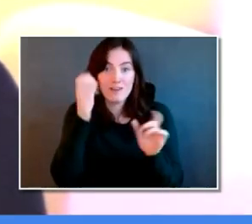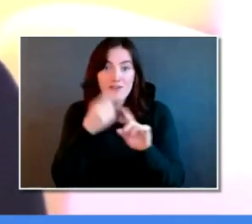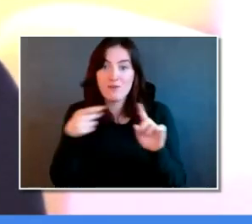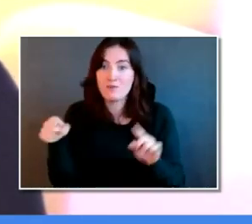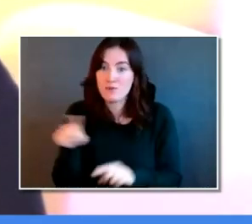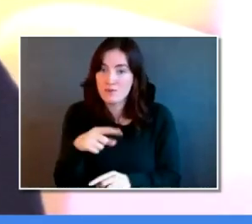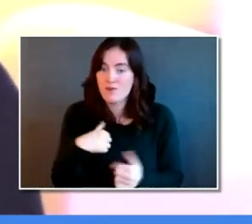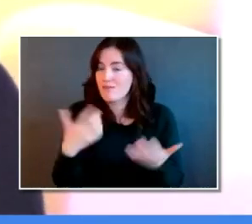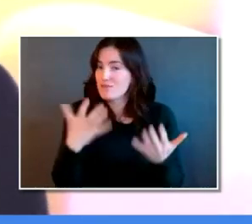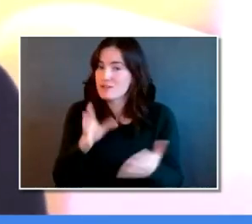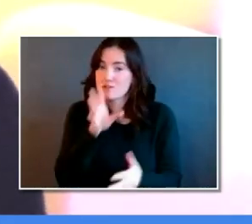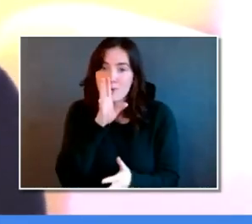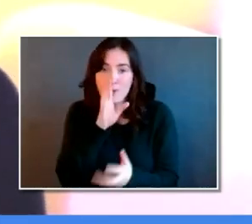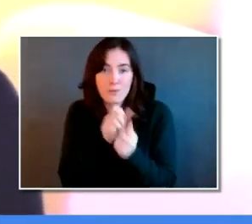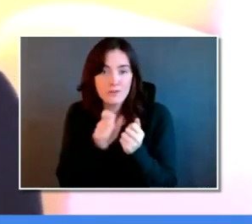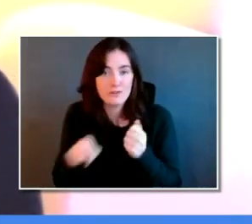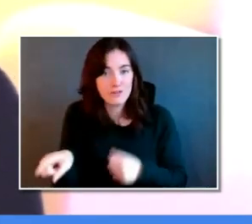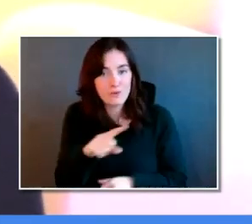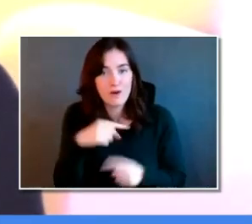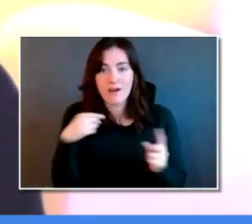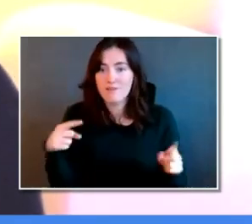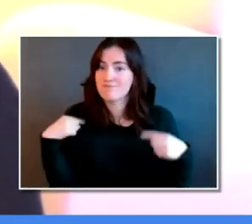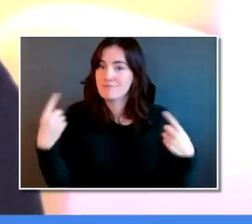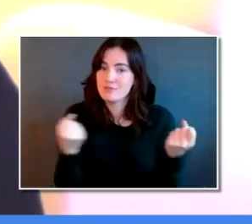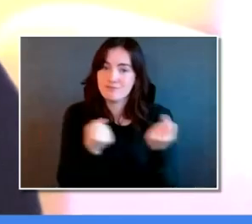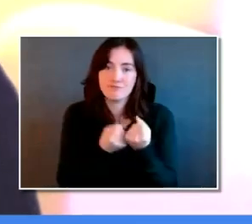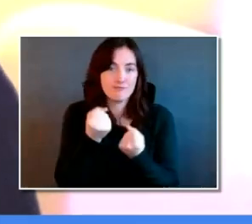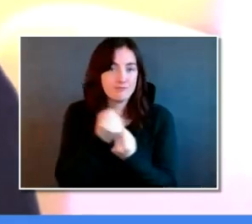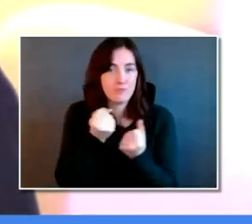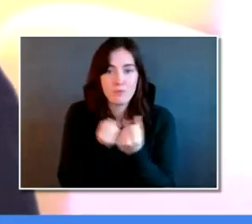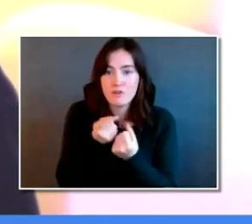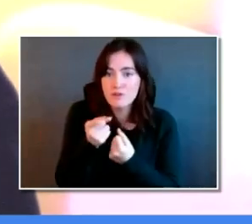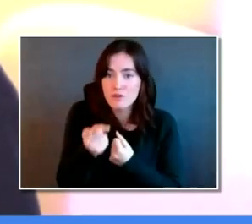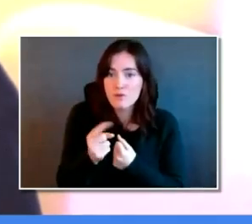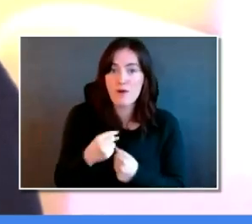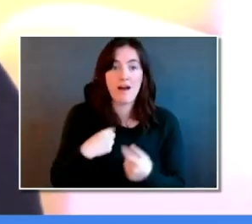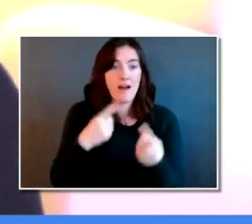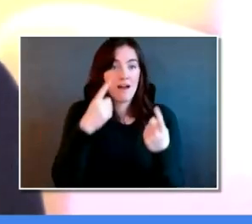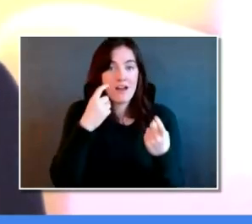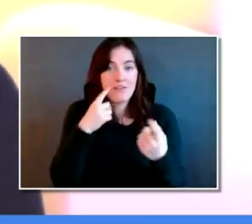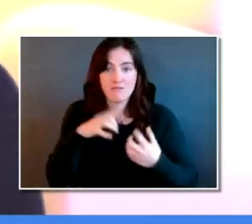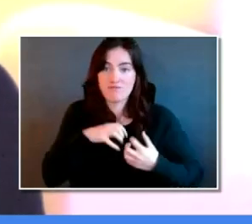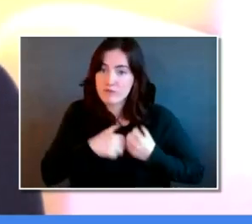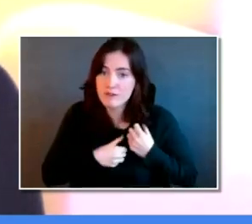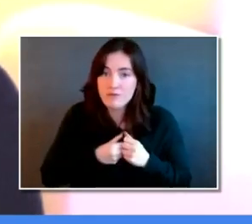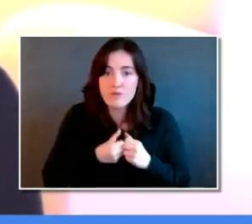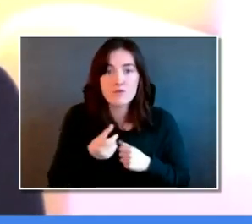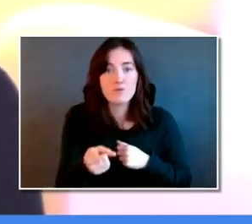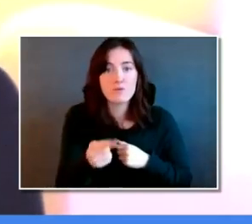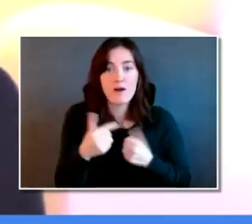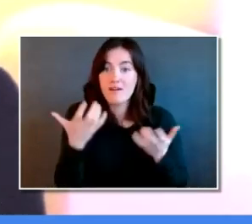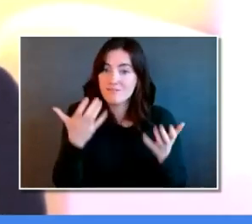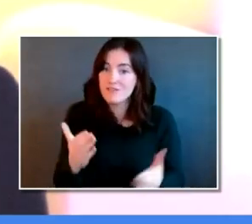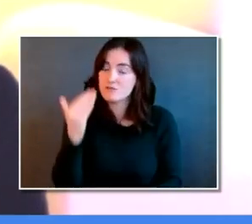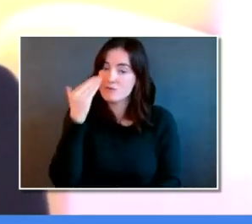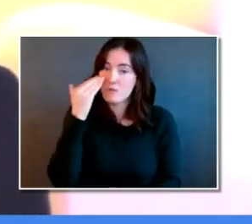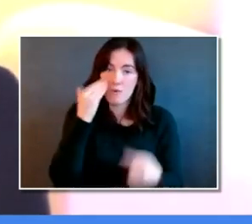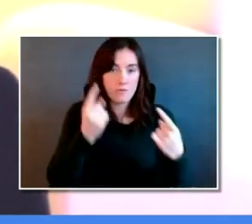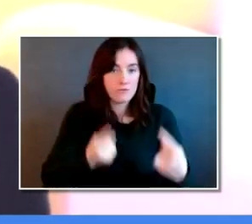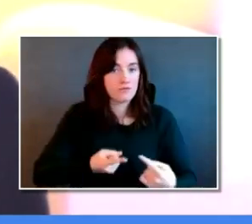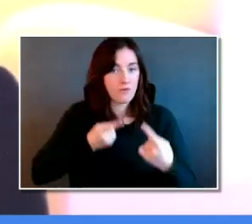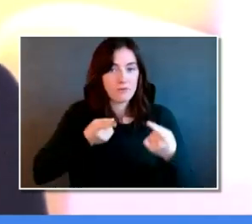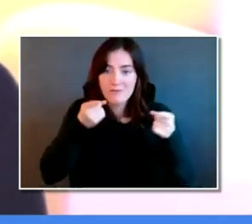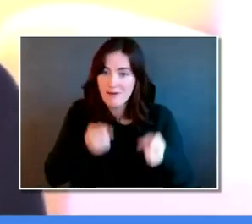Rosie said. I've been here with you. I've wept with you. I know the struggles that are there in